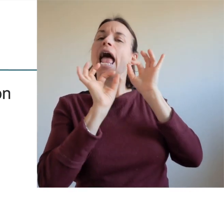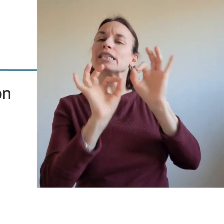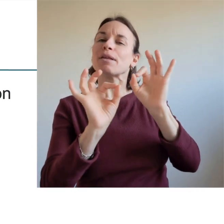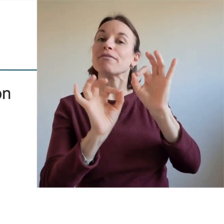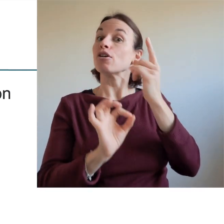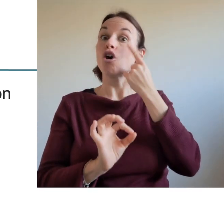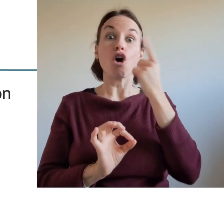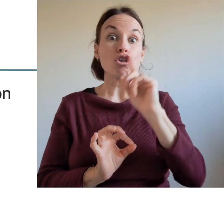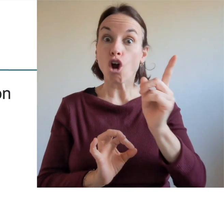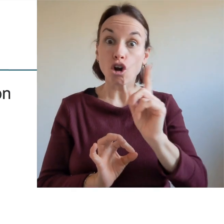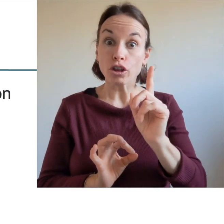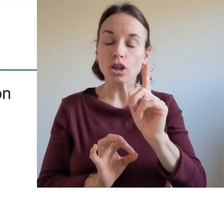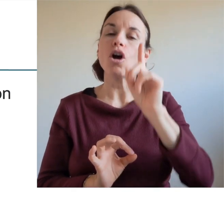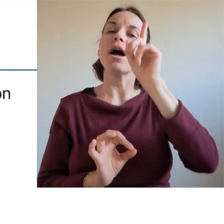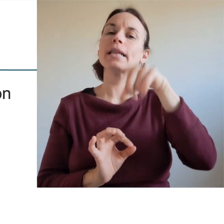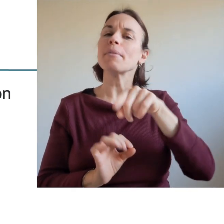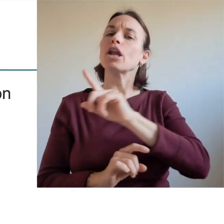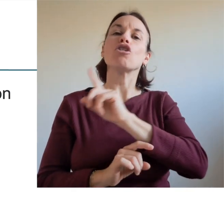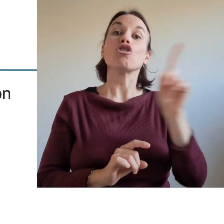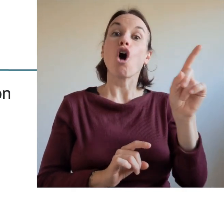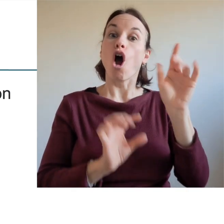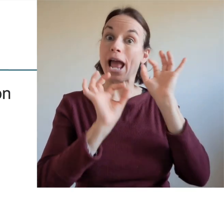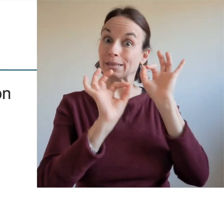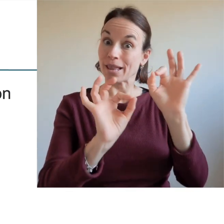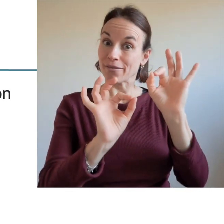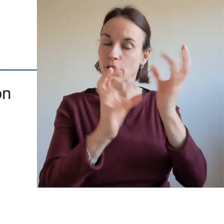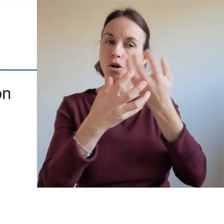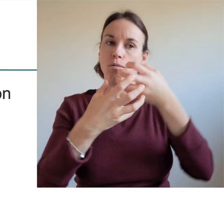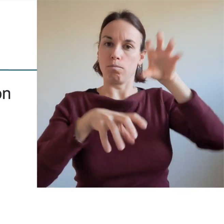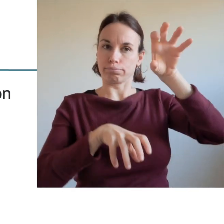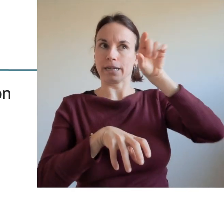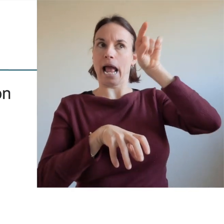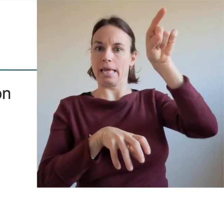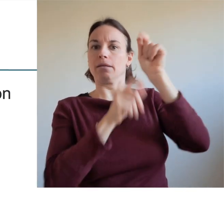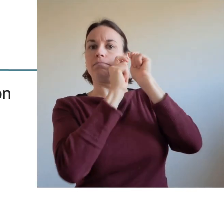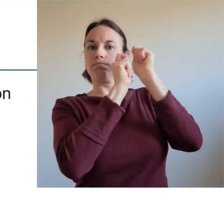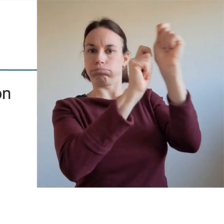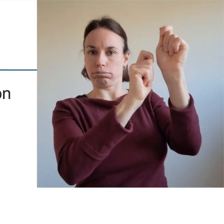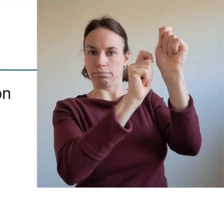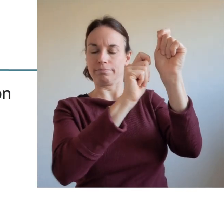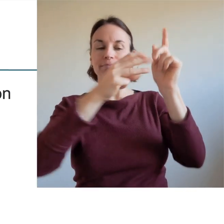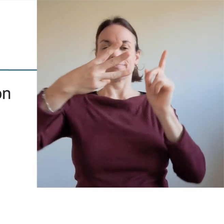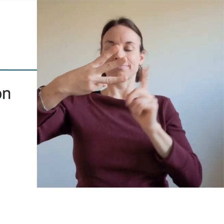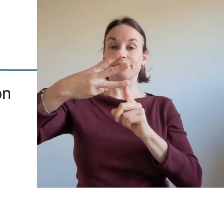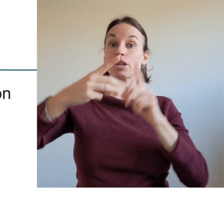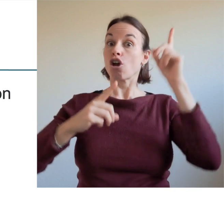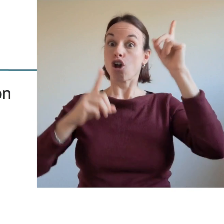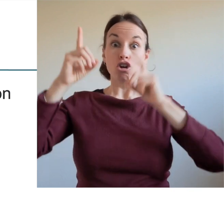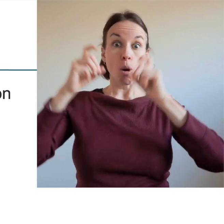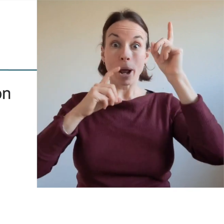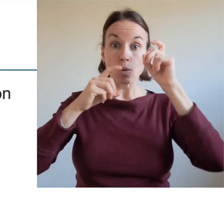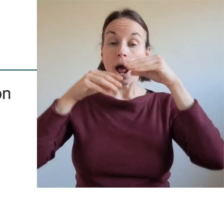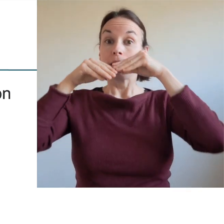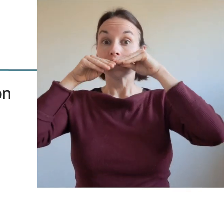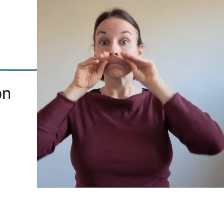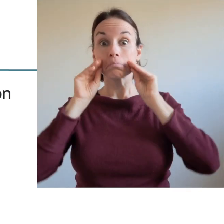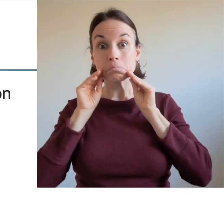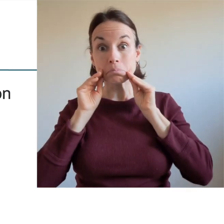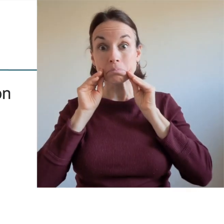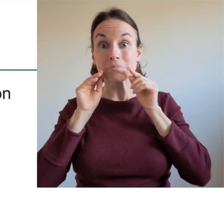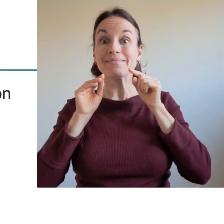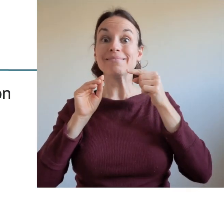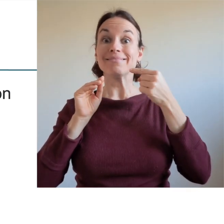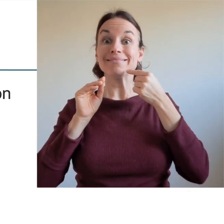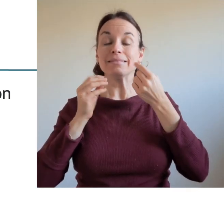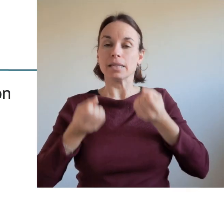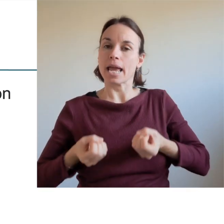are characterized by producing the sign in a high location. And finally, the non-manual marker corners